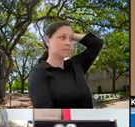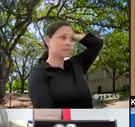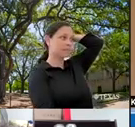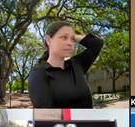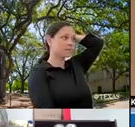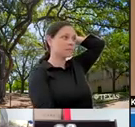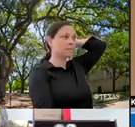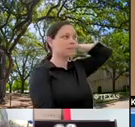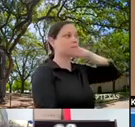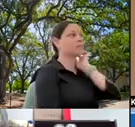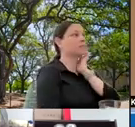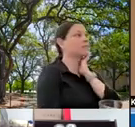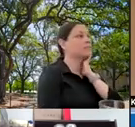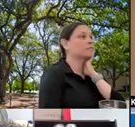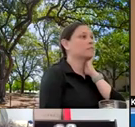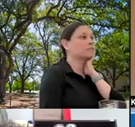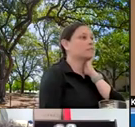but